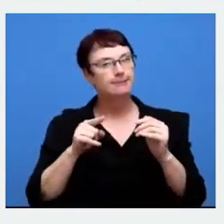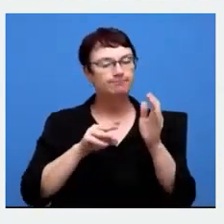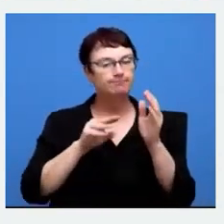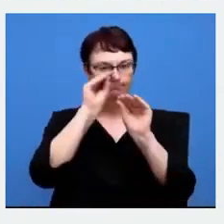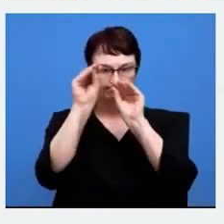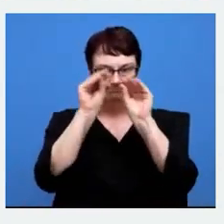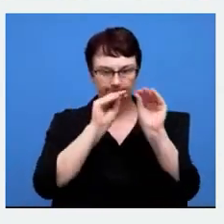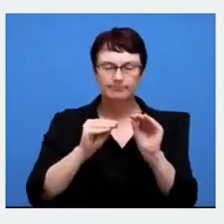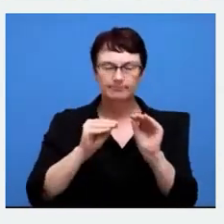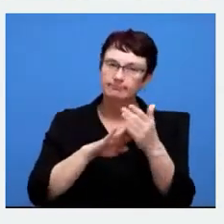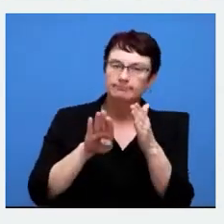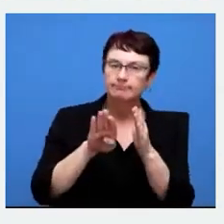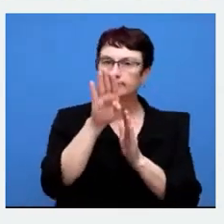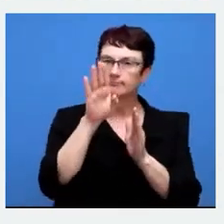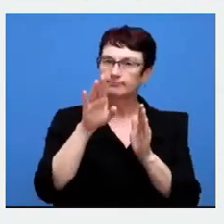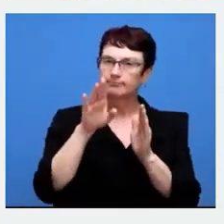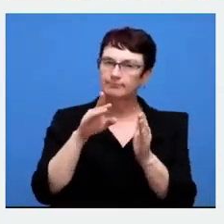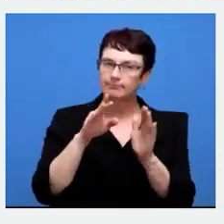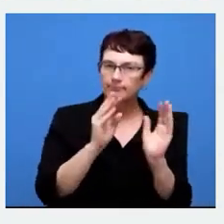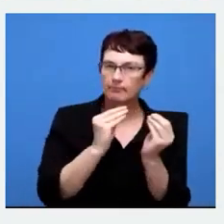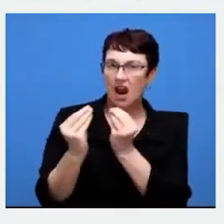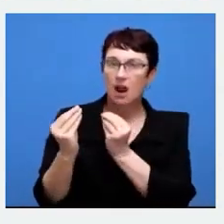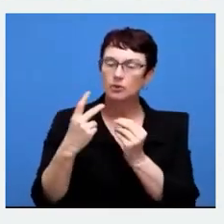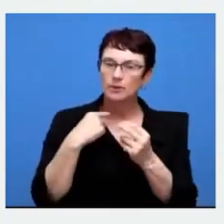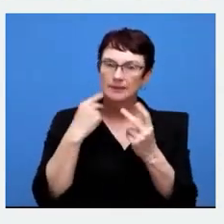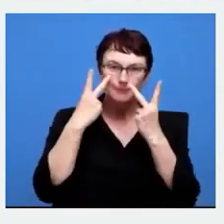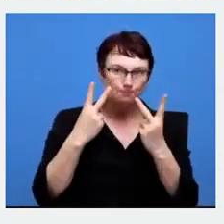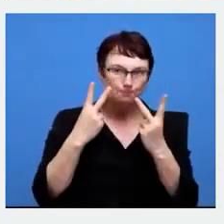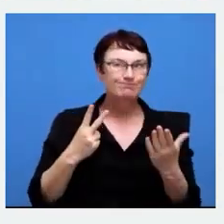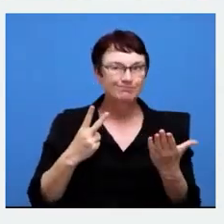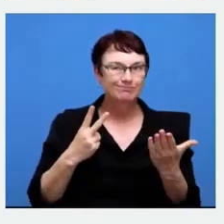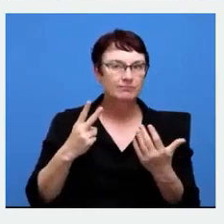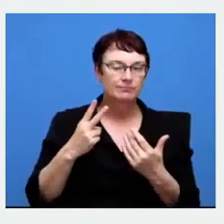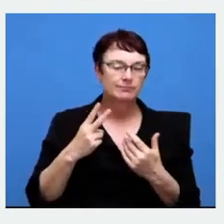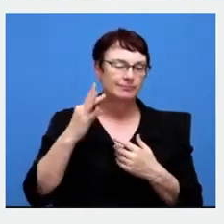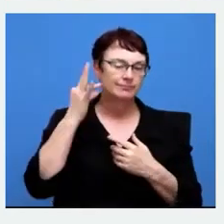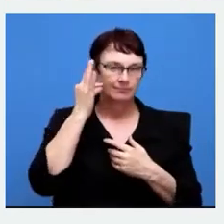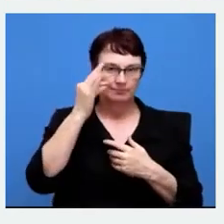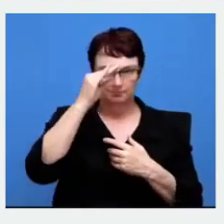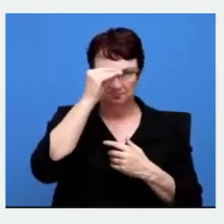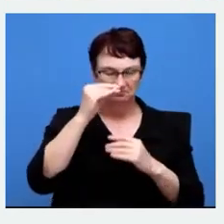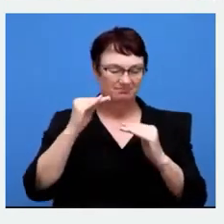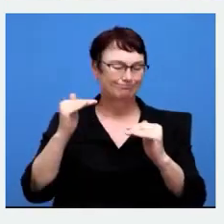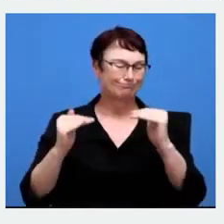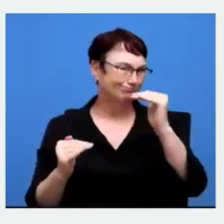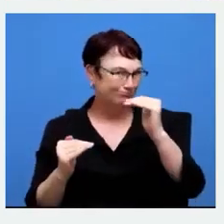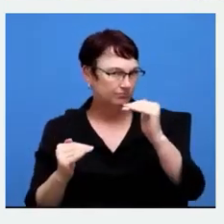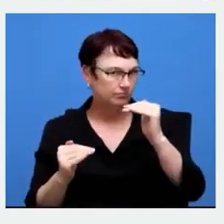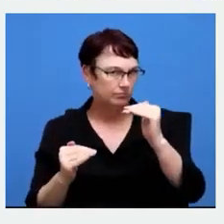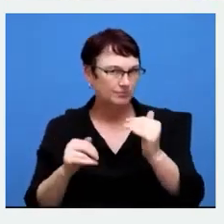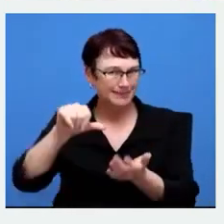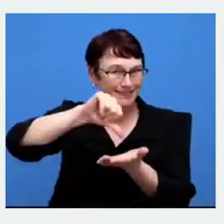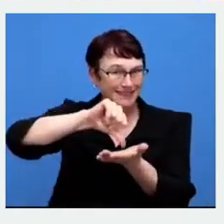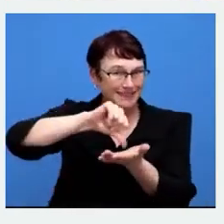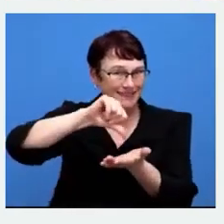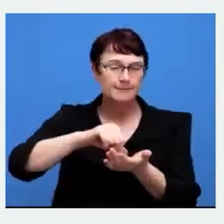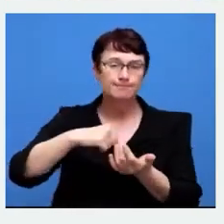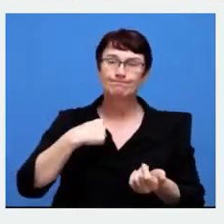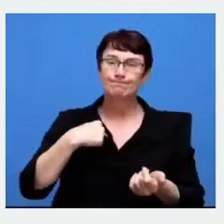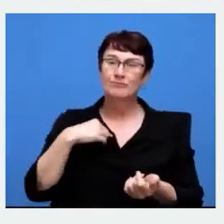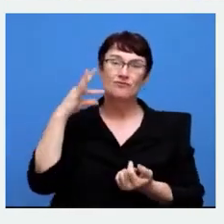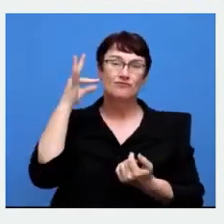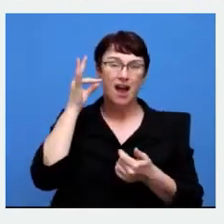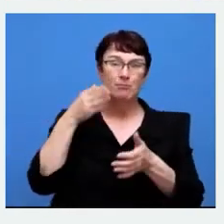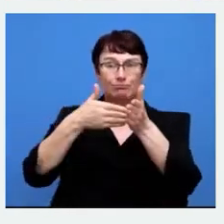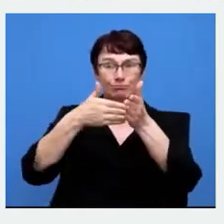varying needs in the use of the city, and also, you know, raise awareness, public awareness on